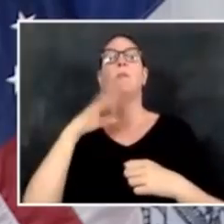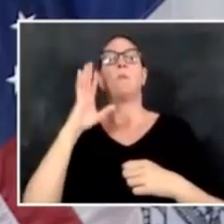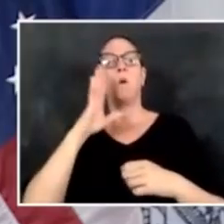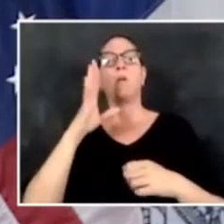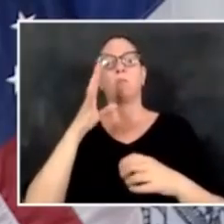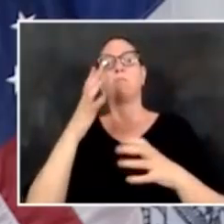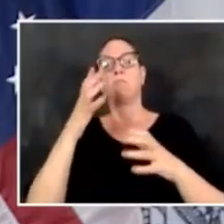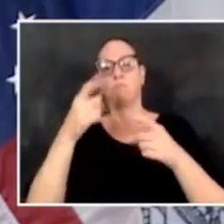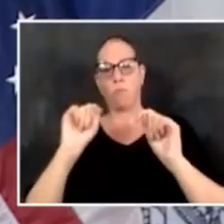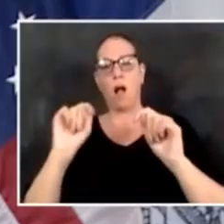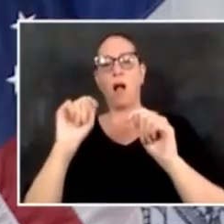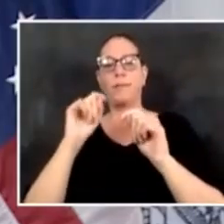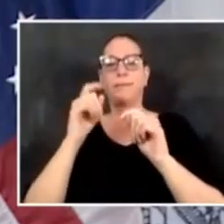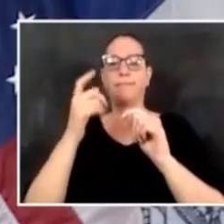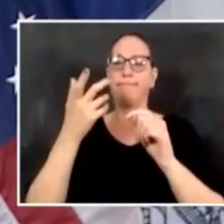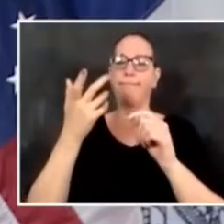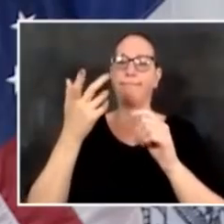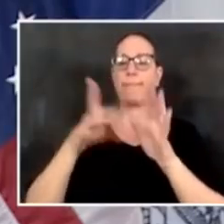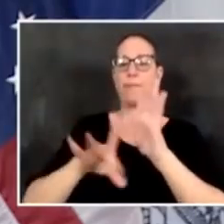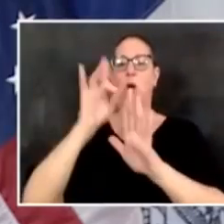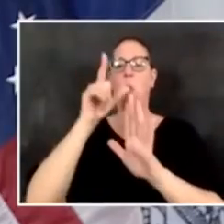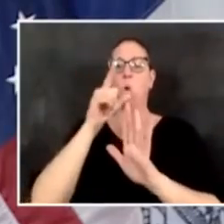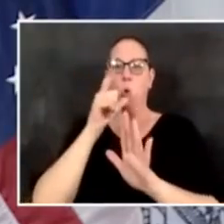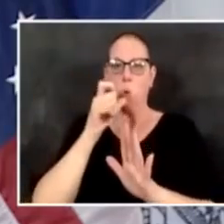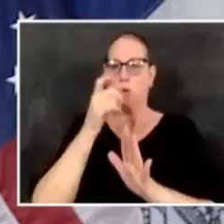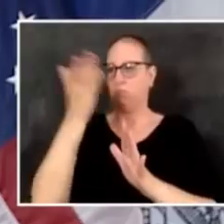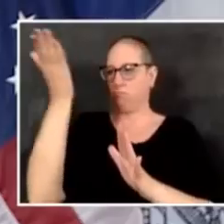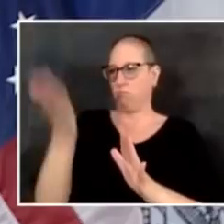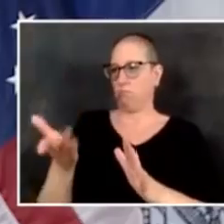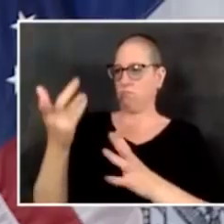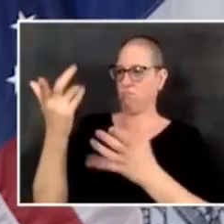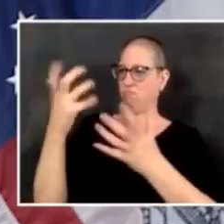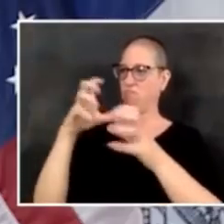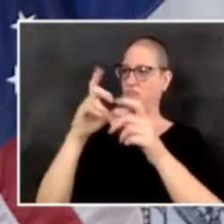that nurse in every way we can. I'll have the commissioner give you that update.